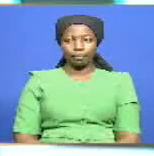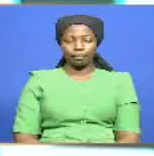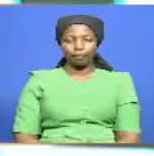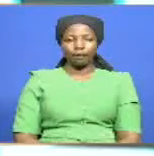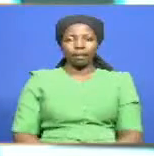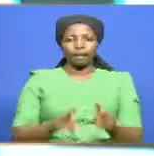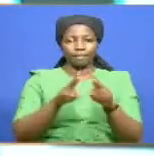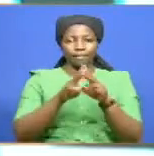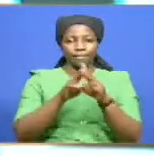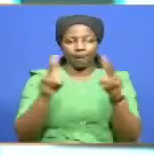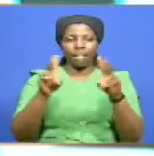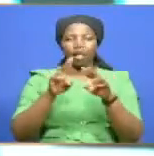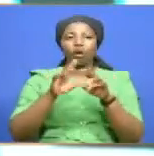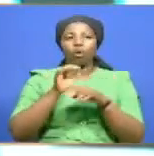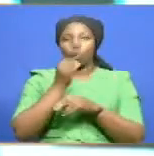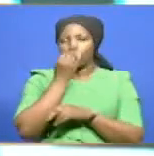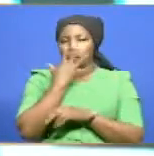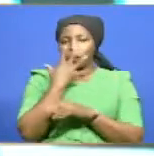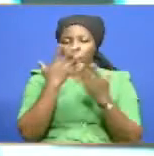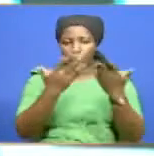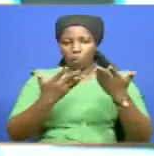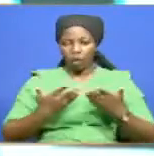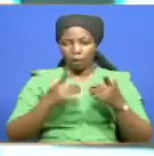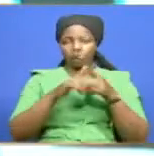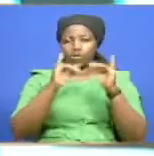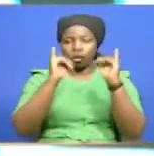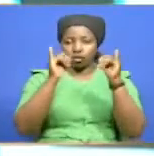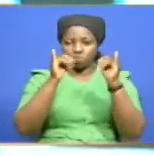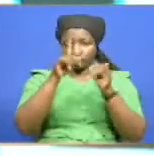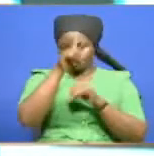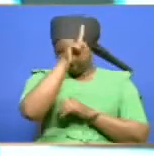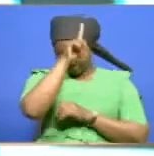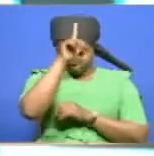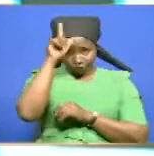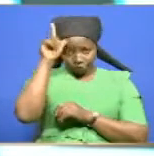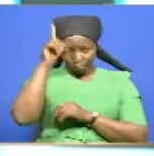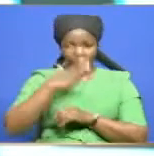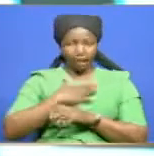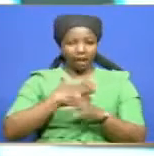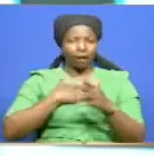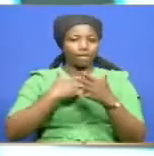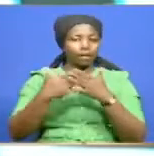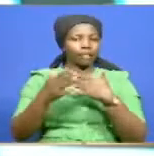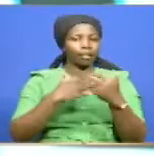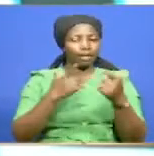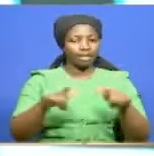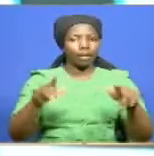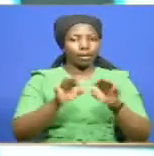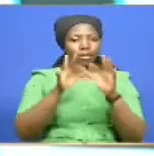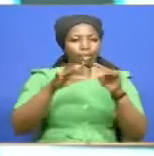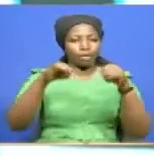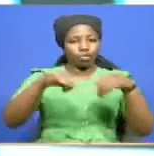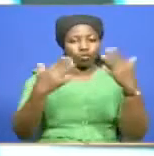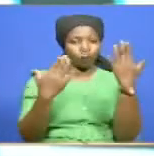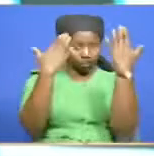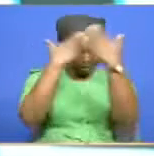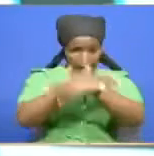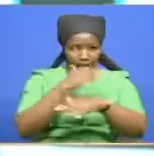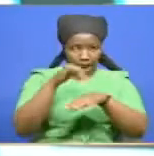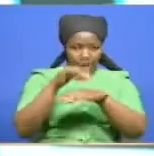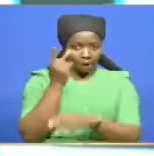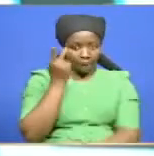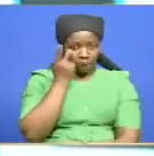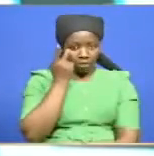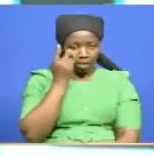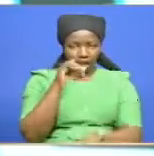A very warm welcome to the broadcast. Lucy Mwaura is our sign language interpreter tonight at Purity underscore Museo and